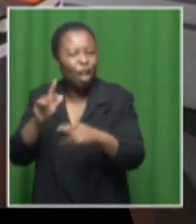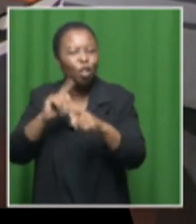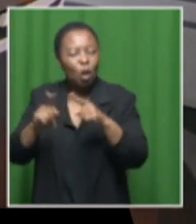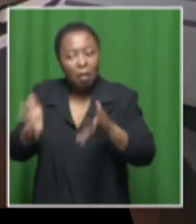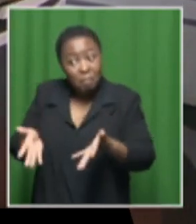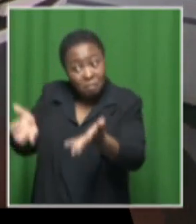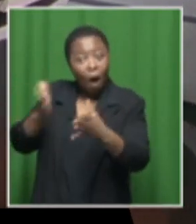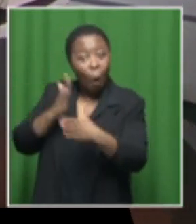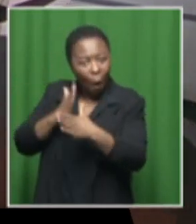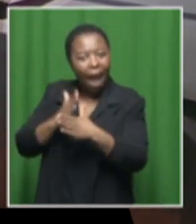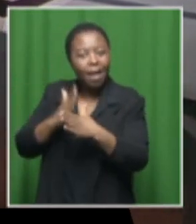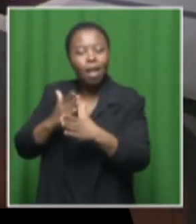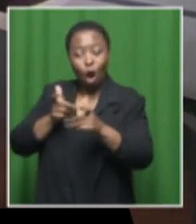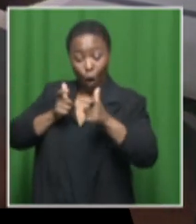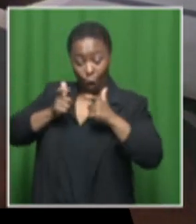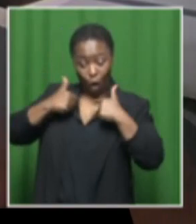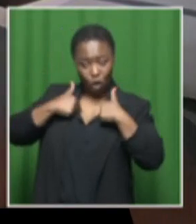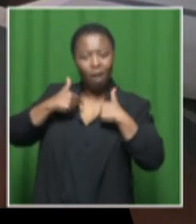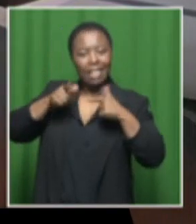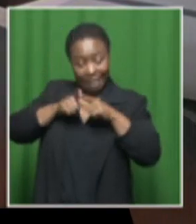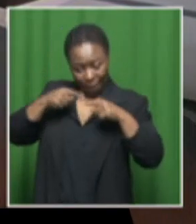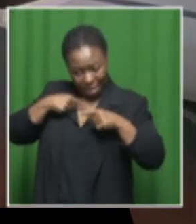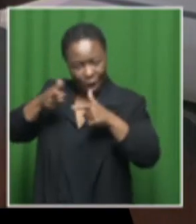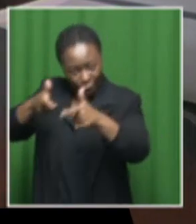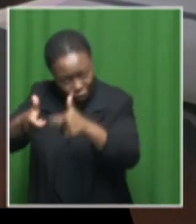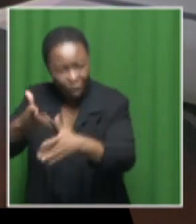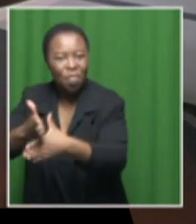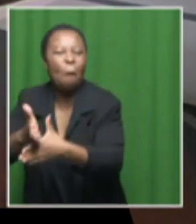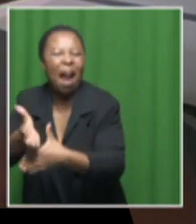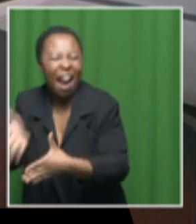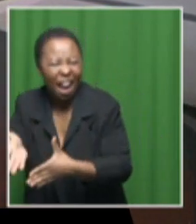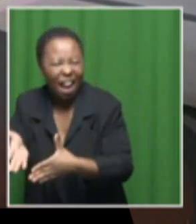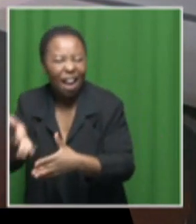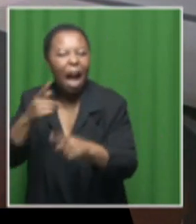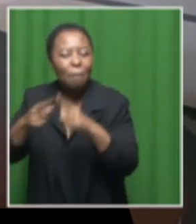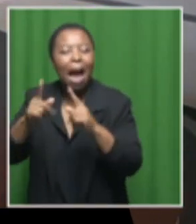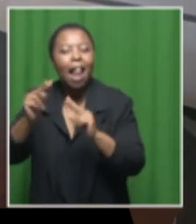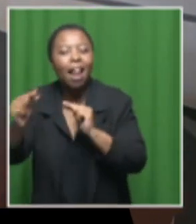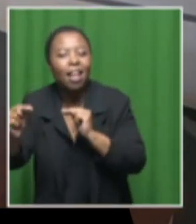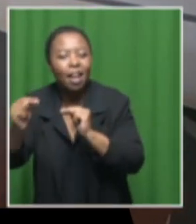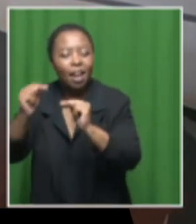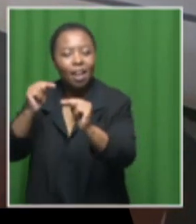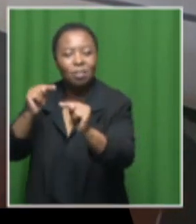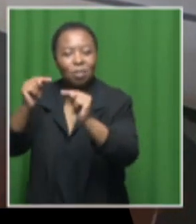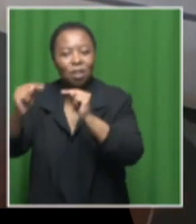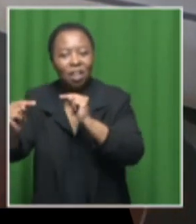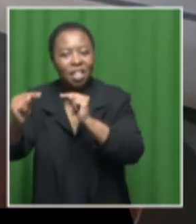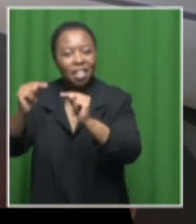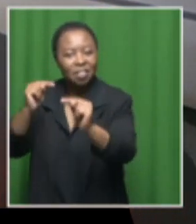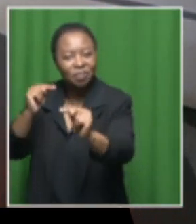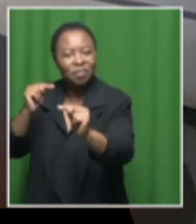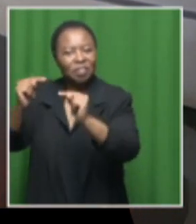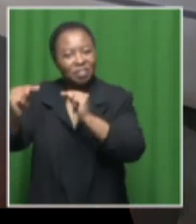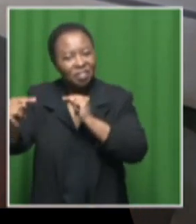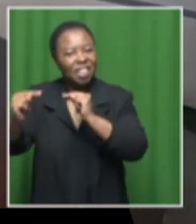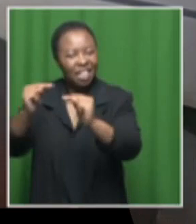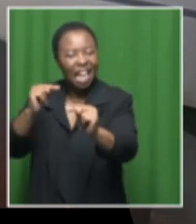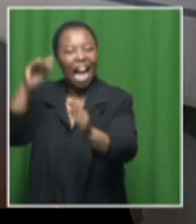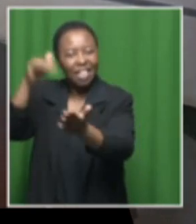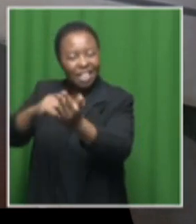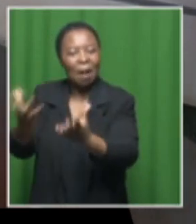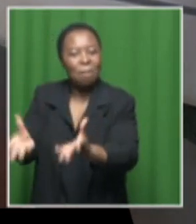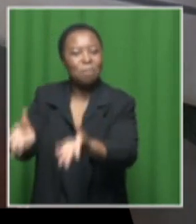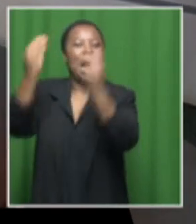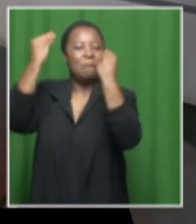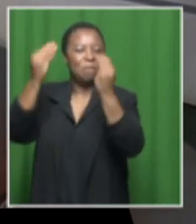the work also control you and also try and control the work. But then it's a negotiation, then the end outcome is the end outcome of the negotiation of the